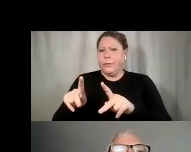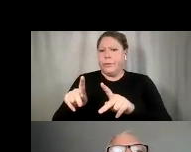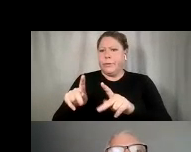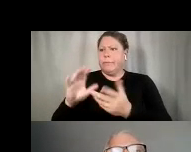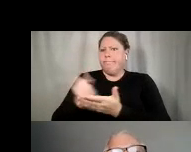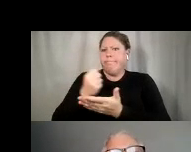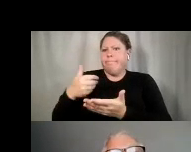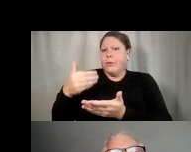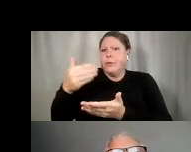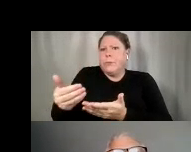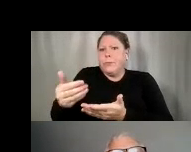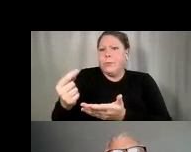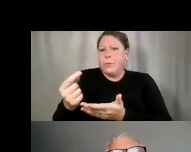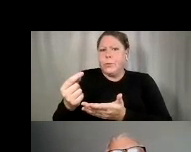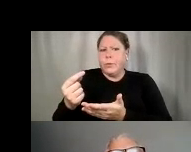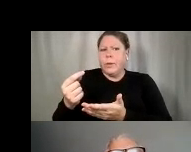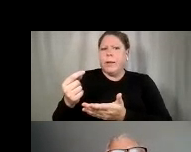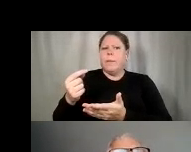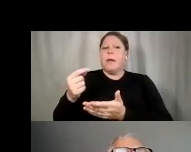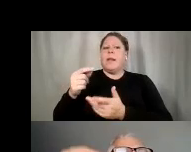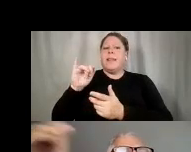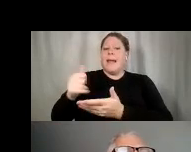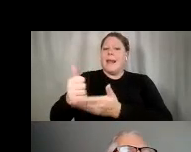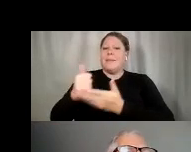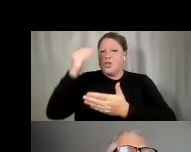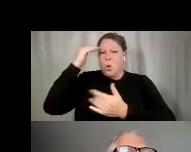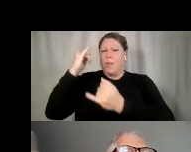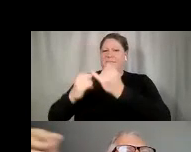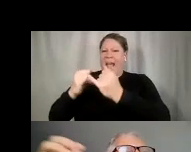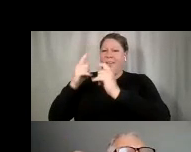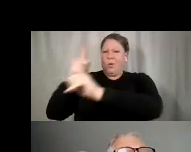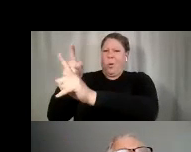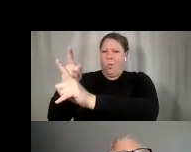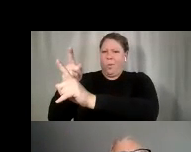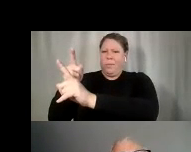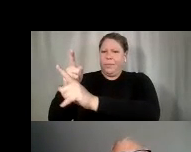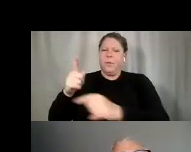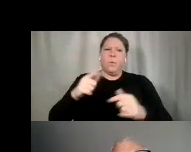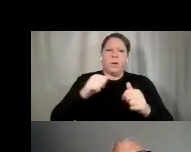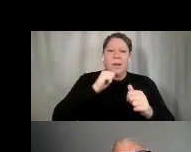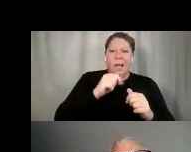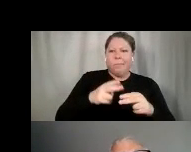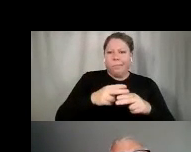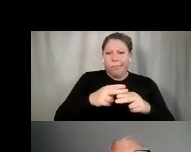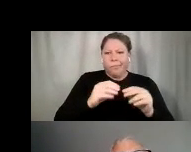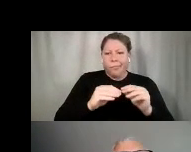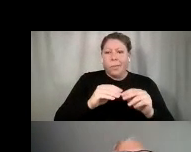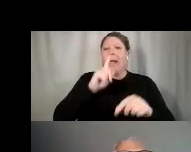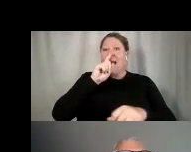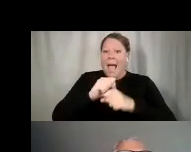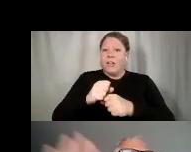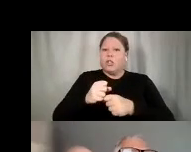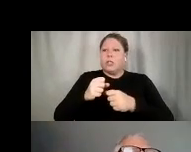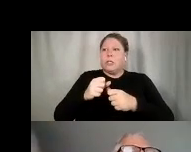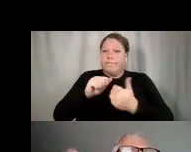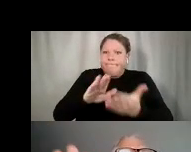step, your final step, to make sure that you're not just putting a band-aid on things, but you're really addressing the cause of why this happened. If